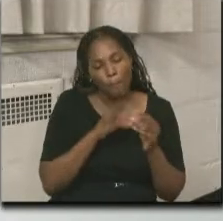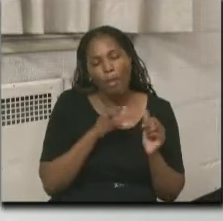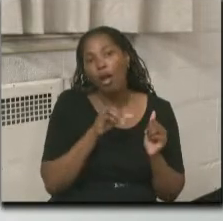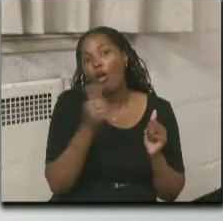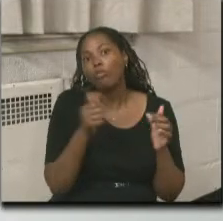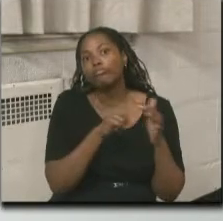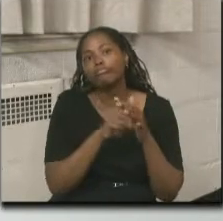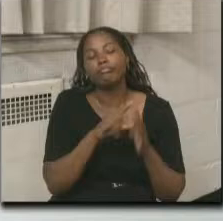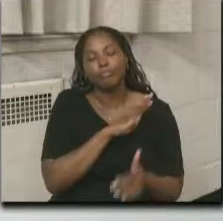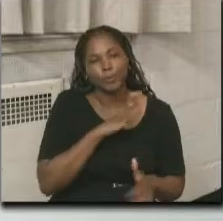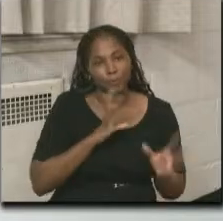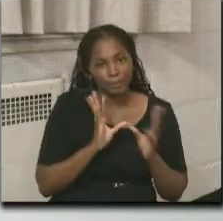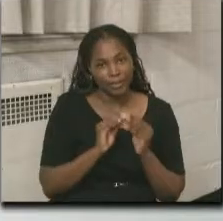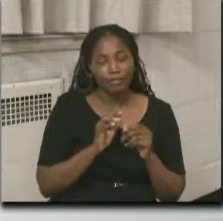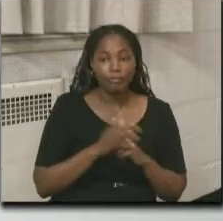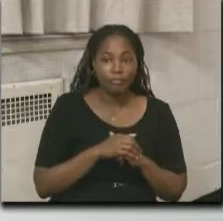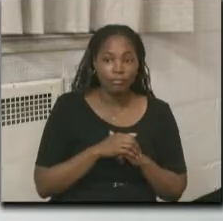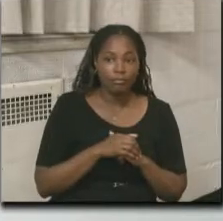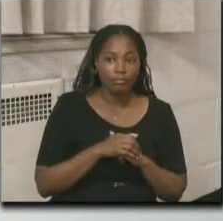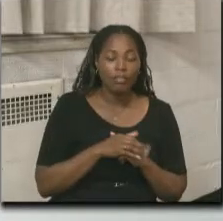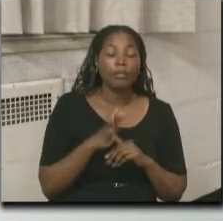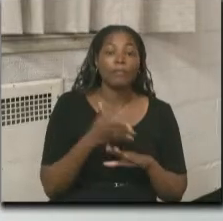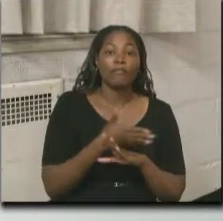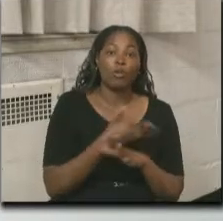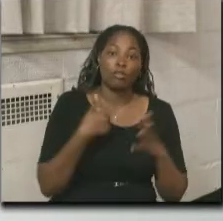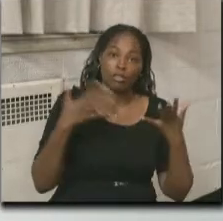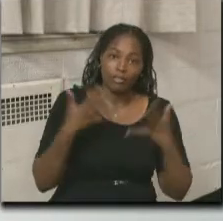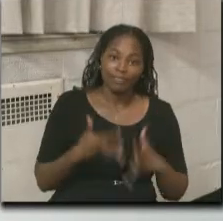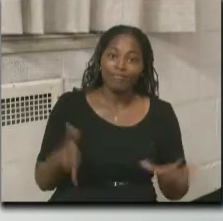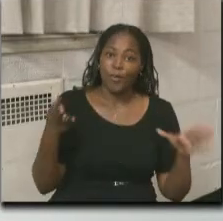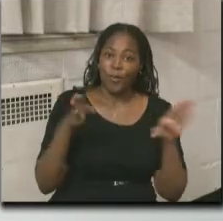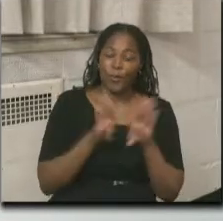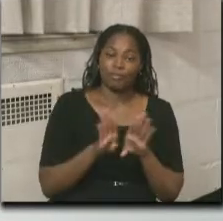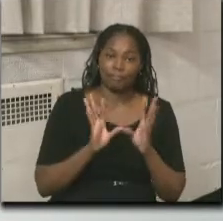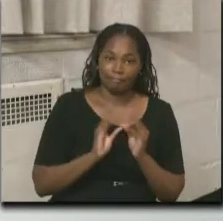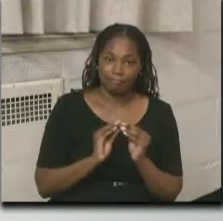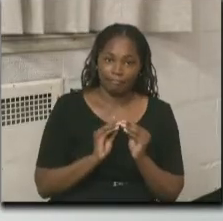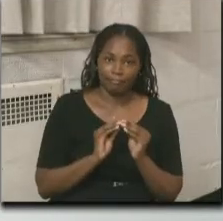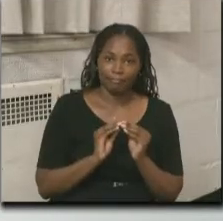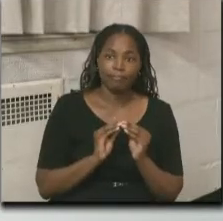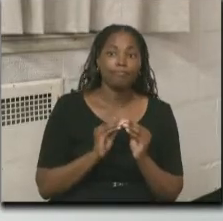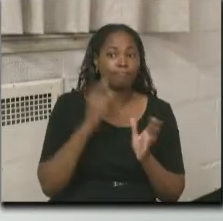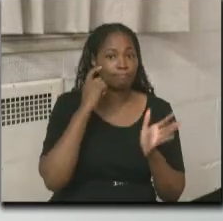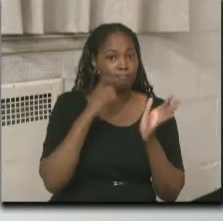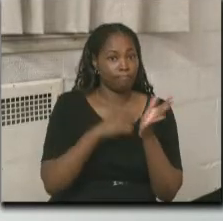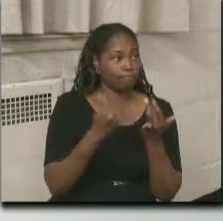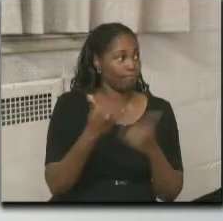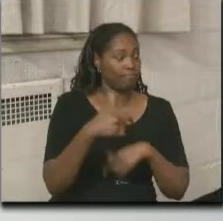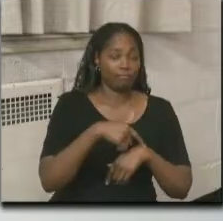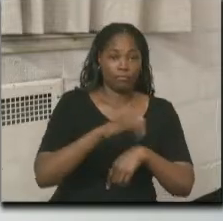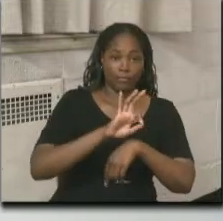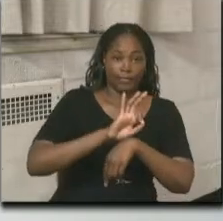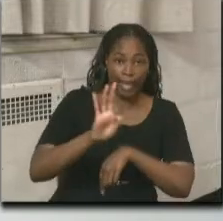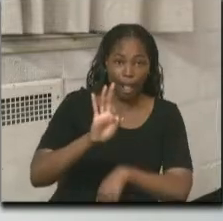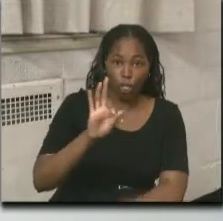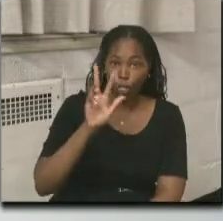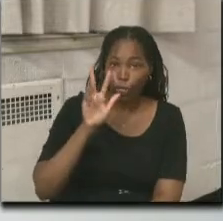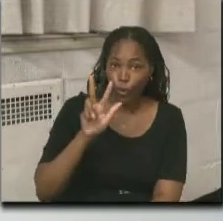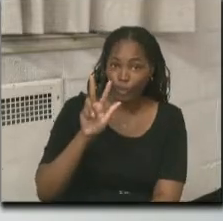meetings. Before I adjourn, note the time is